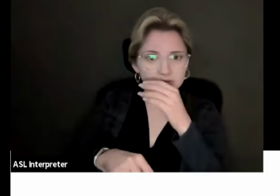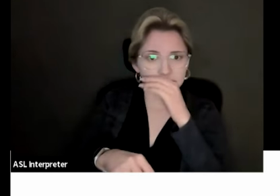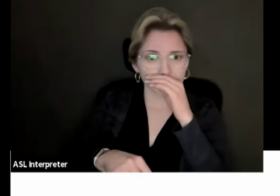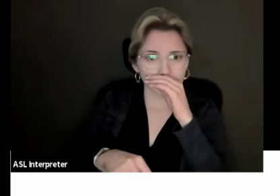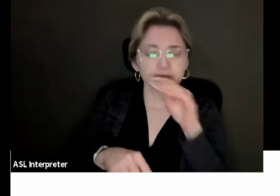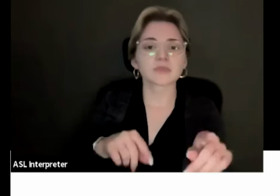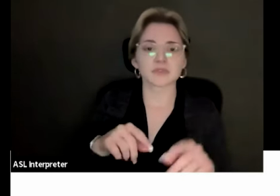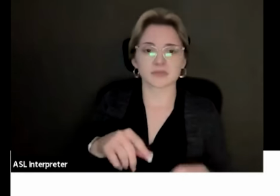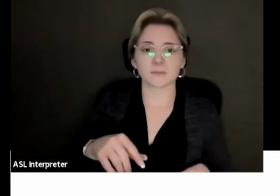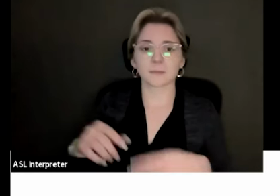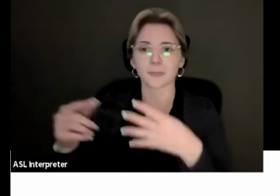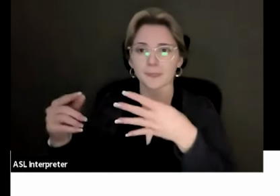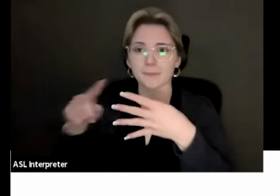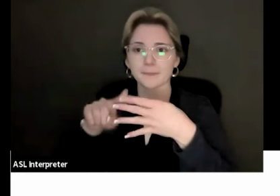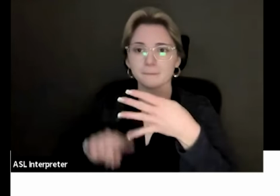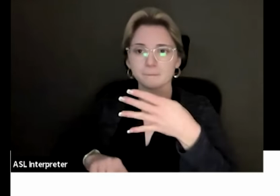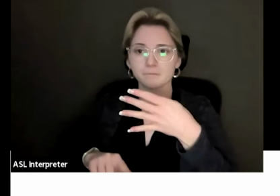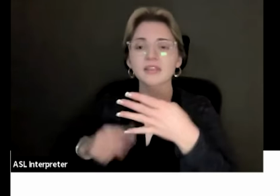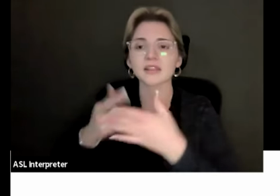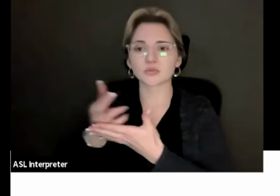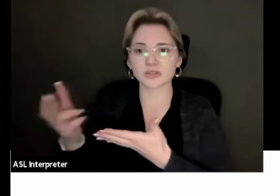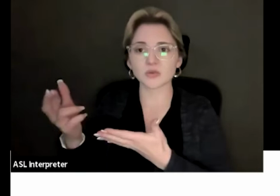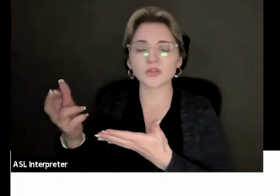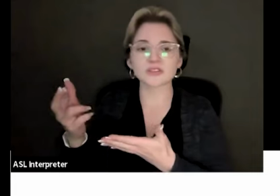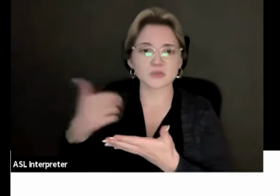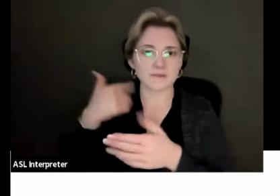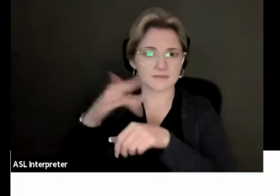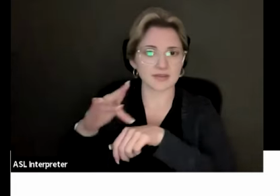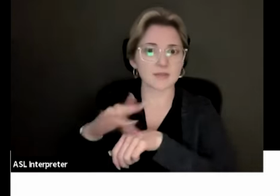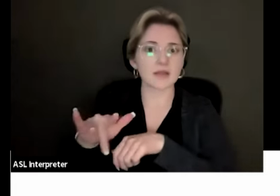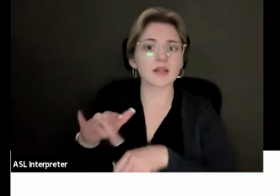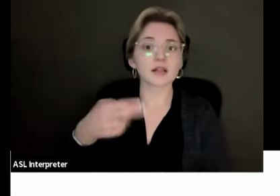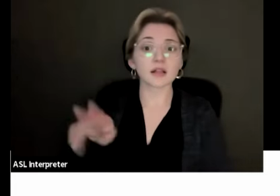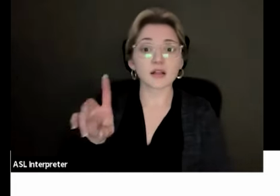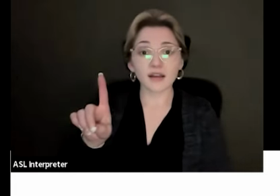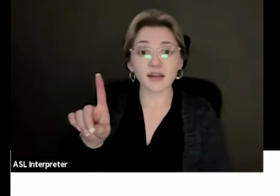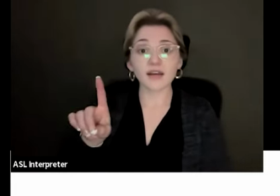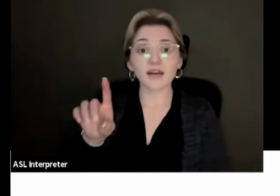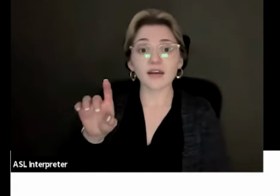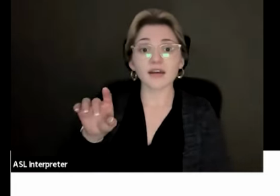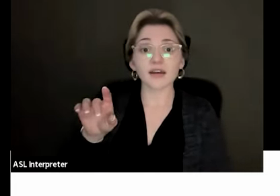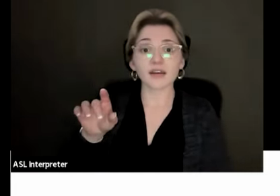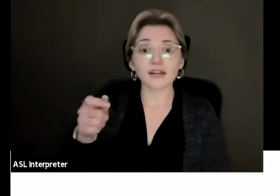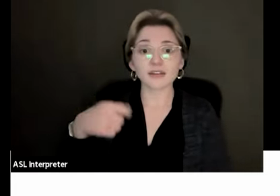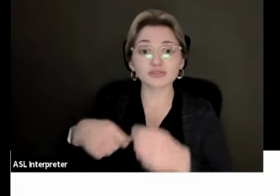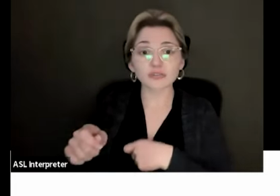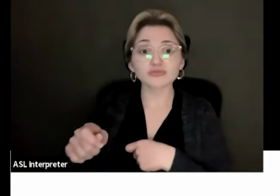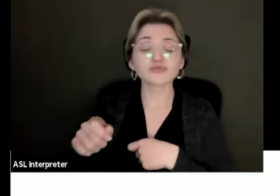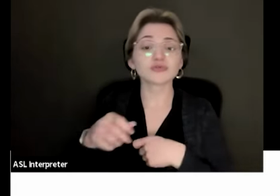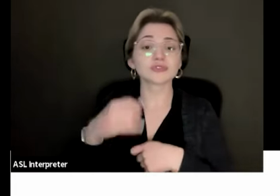Just want to highlight, we have a bunch of resources available. So we have HUD Exchange if you're looking for program specific guidance, if you